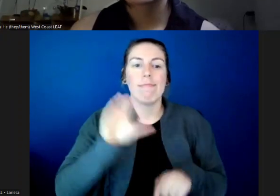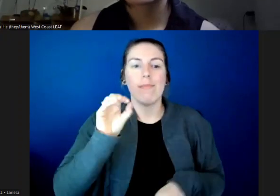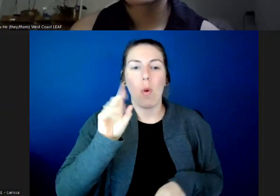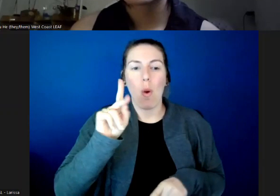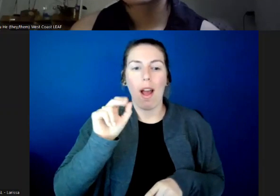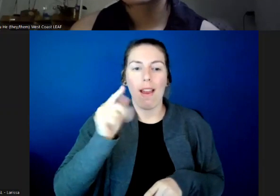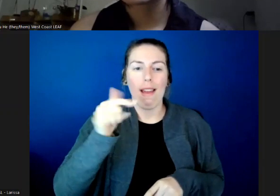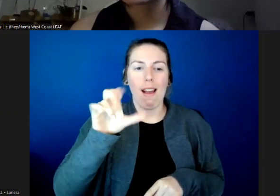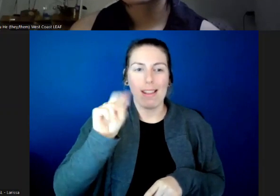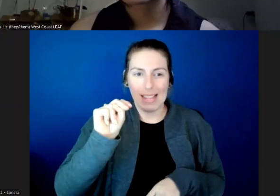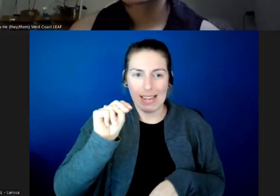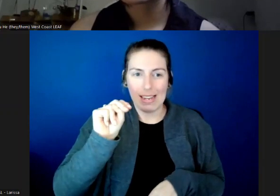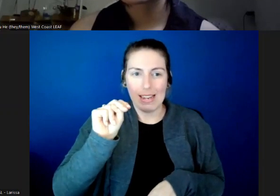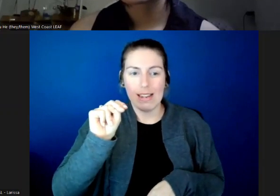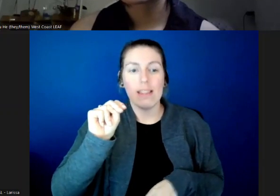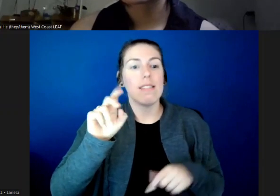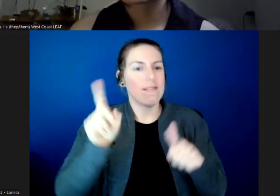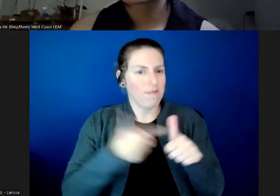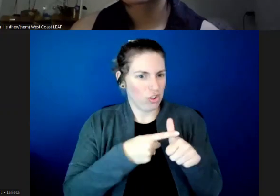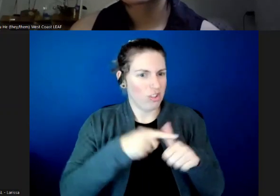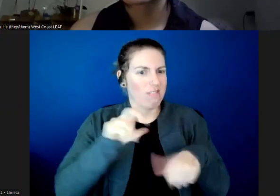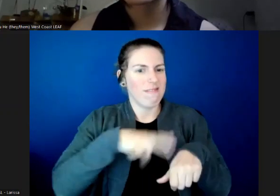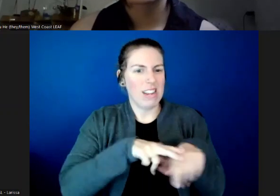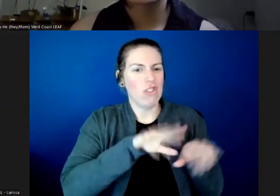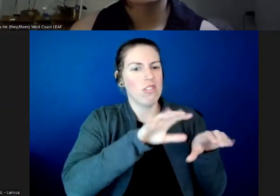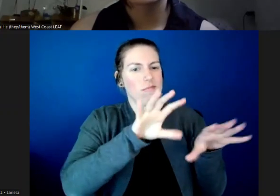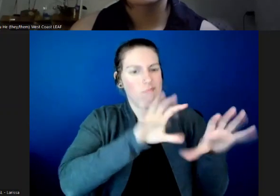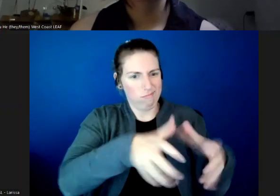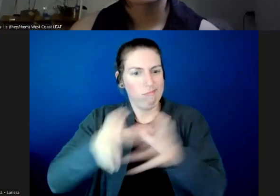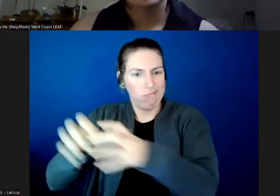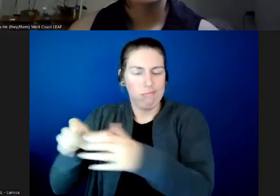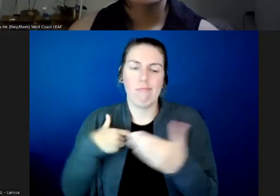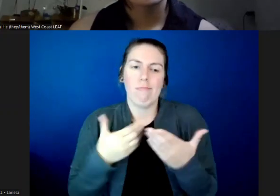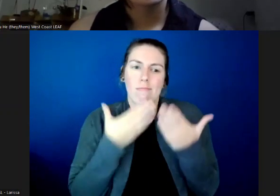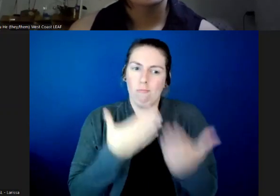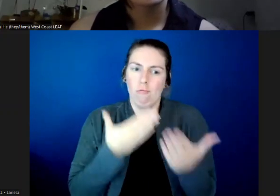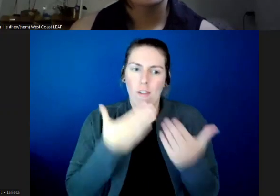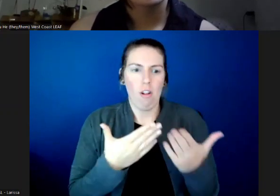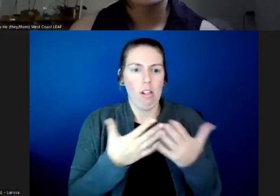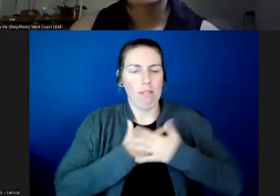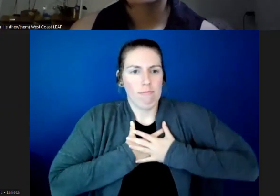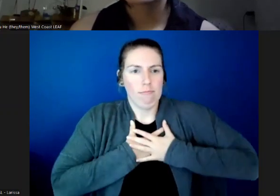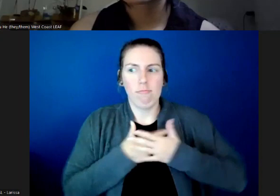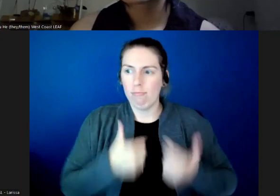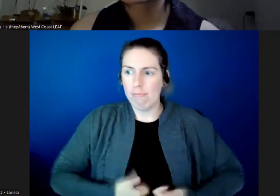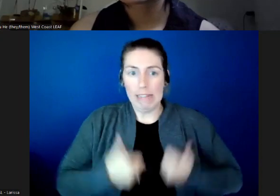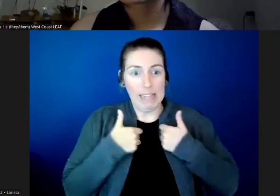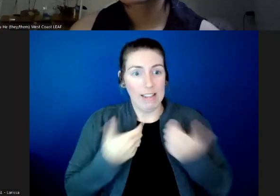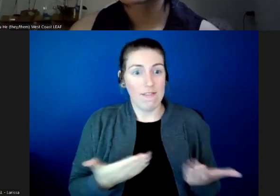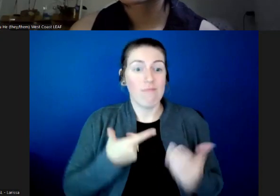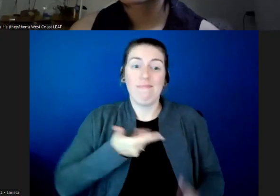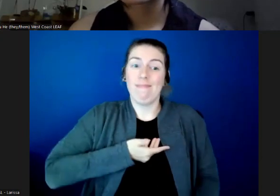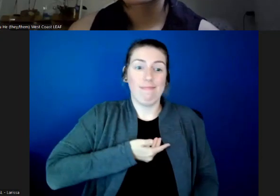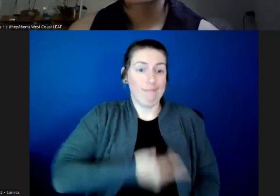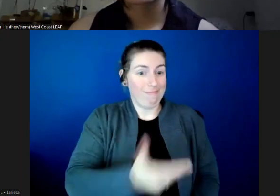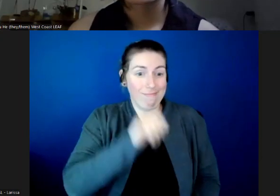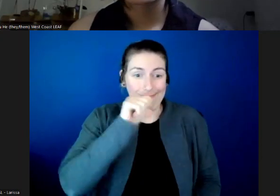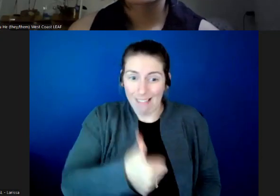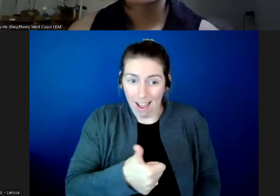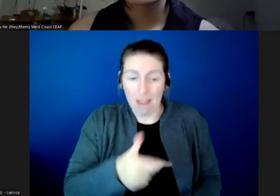Sioux First Nations, whose lands I am very grateful to live here as an uninvited settler.